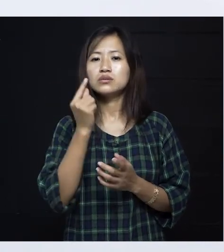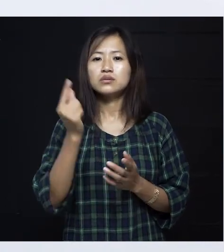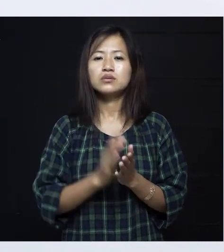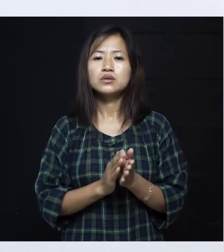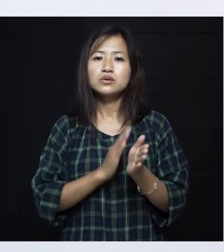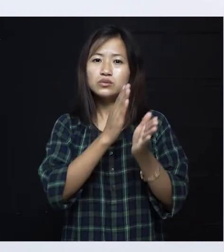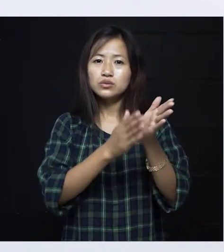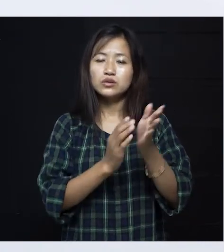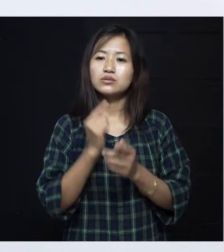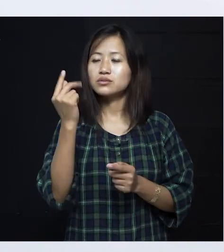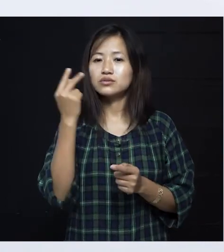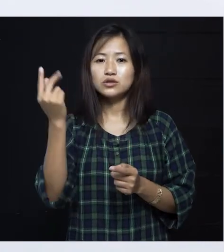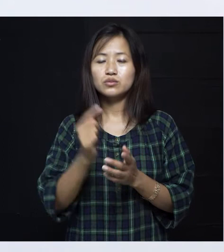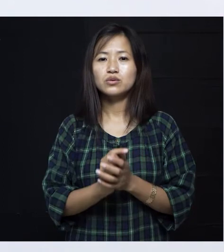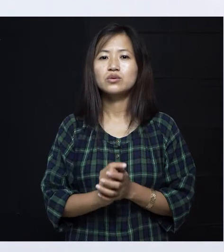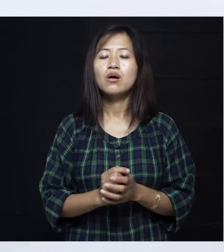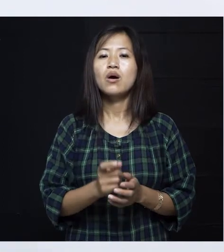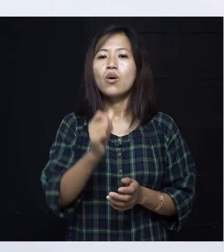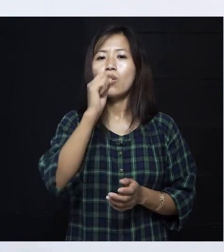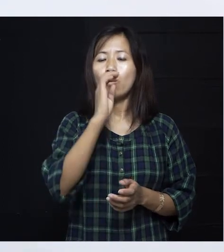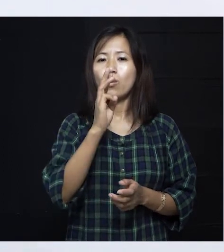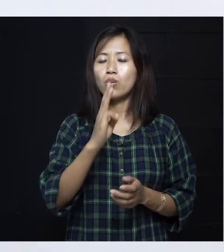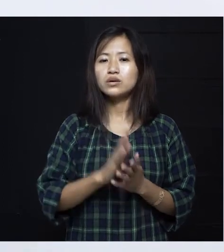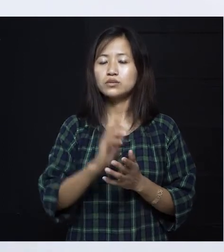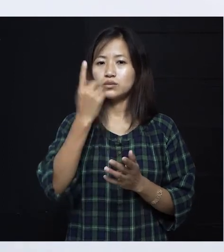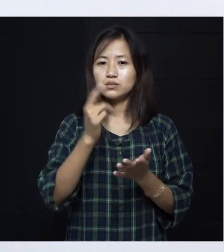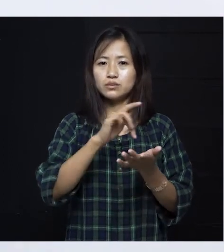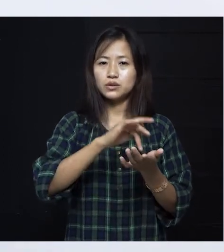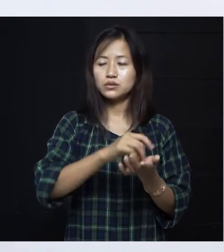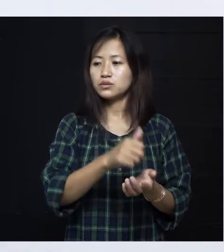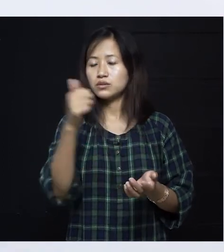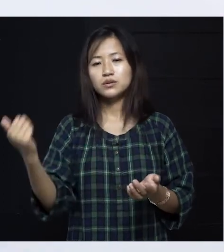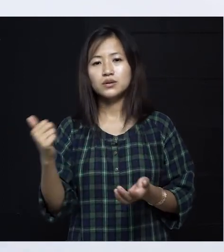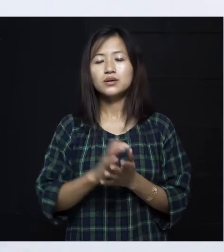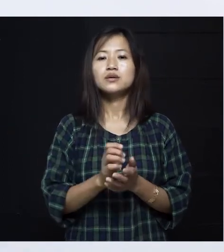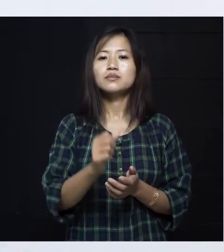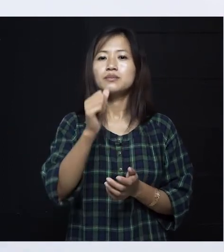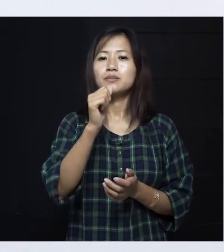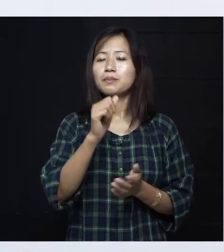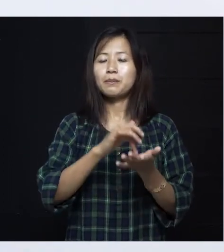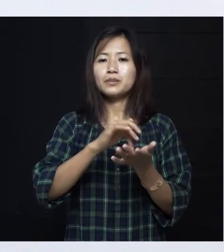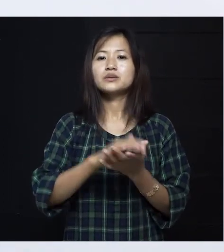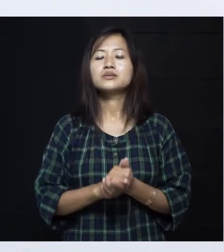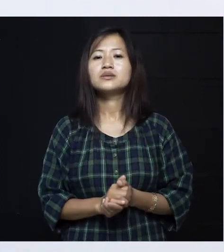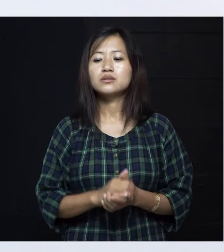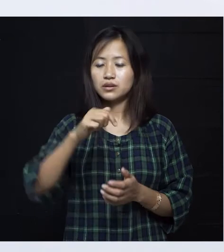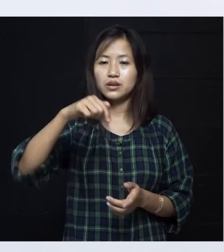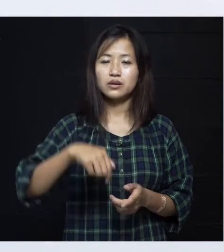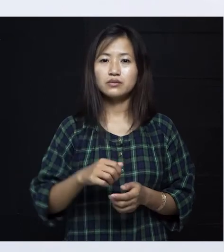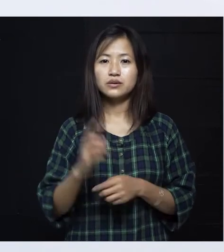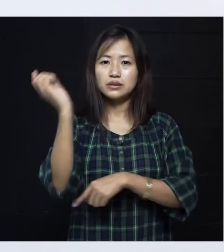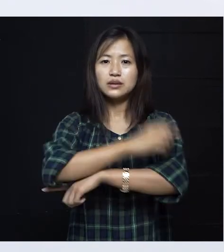to transport water. It was used to transport water from one place to another place through the pipeline. Okay, but nowadays